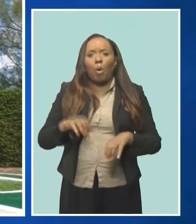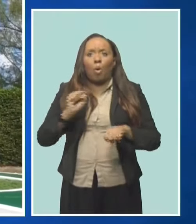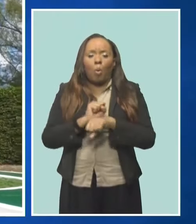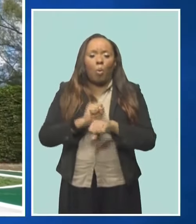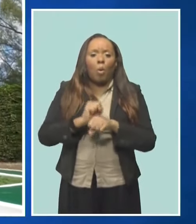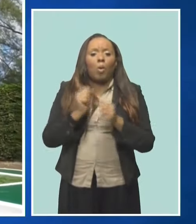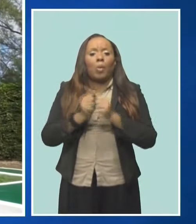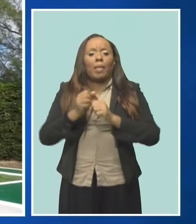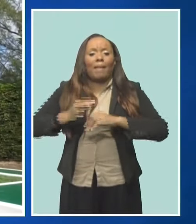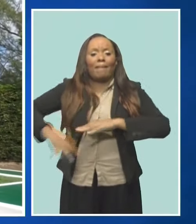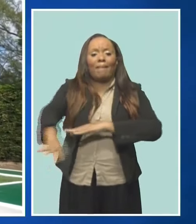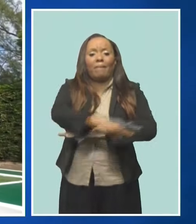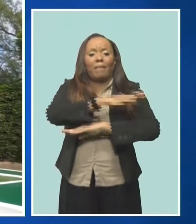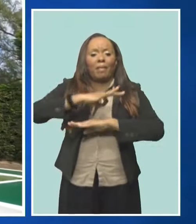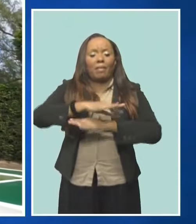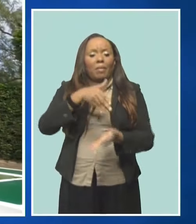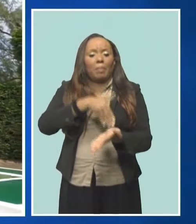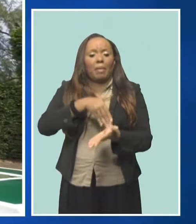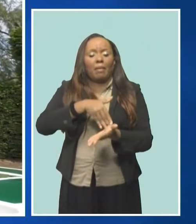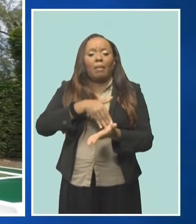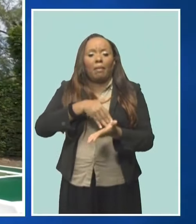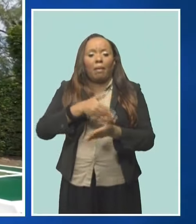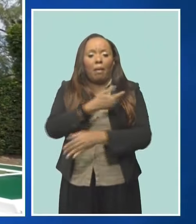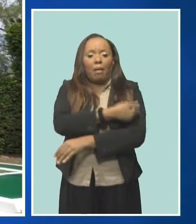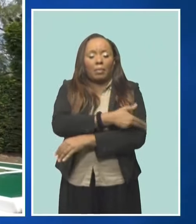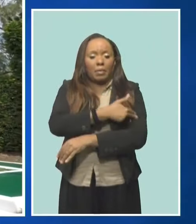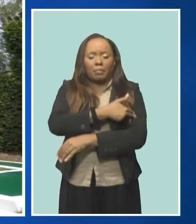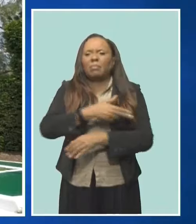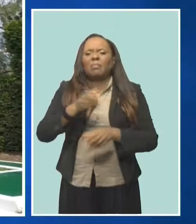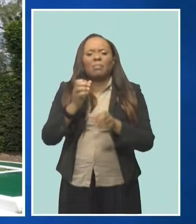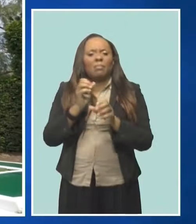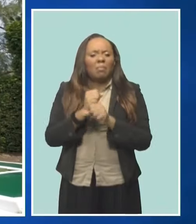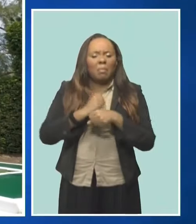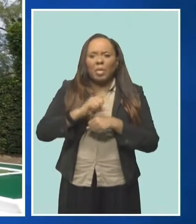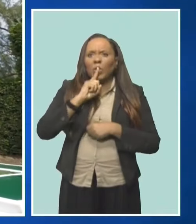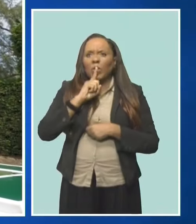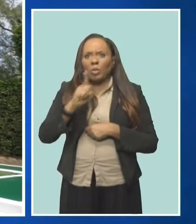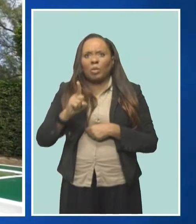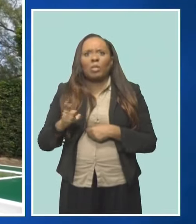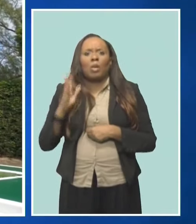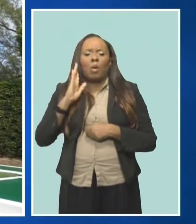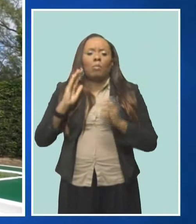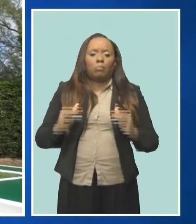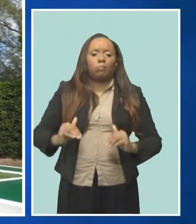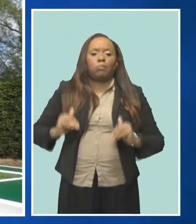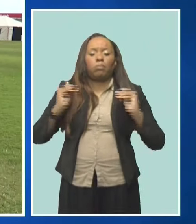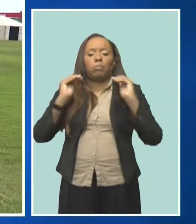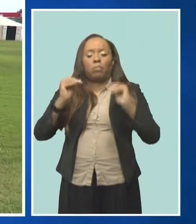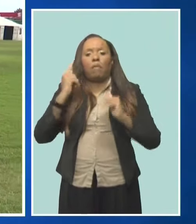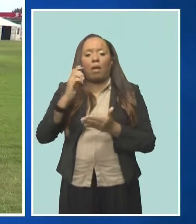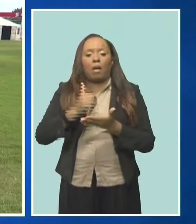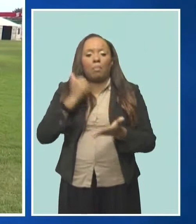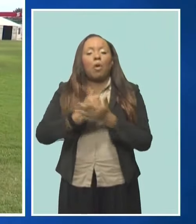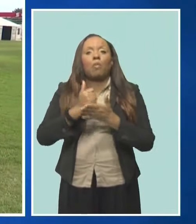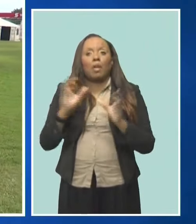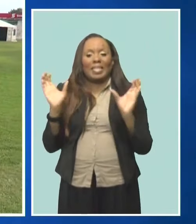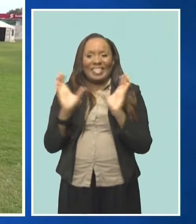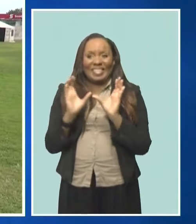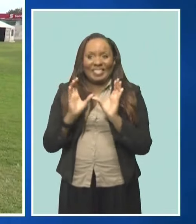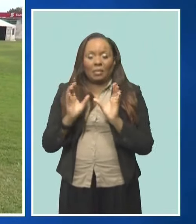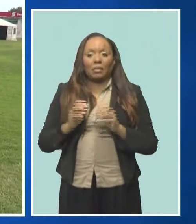medical hospital. He says they're working to ensure the facility goes on to the next level of accreditation, adding they will